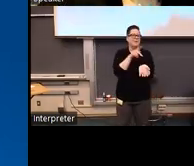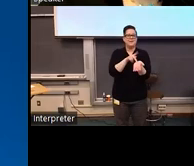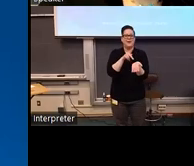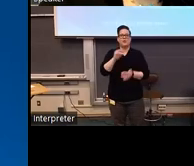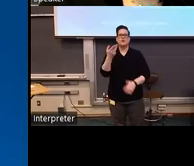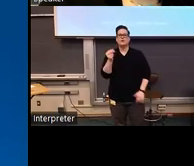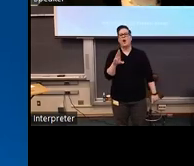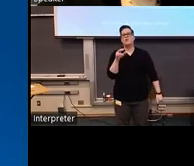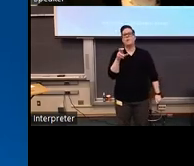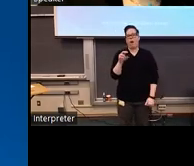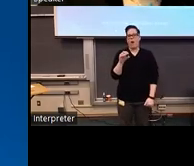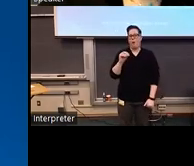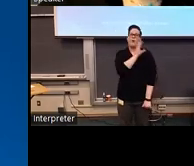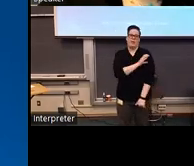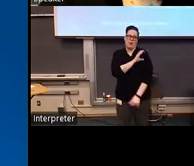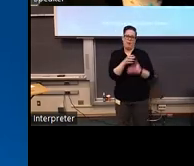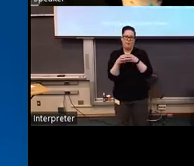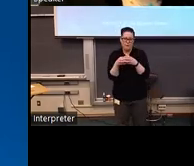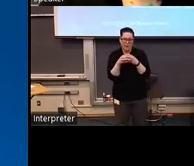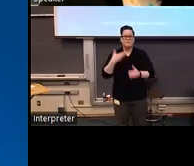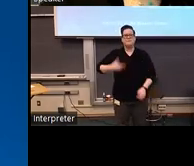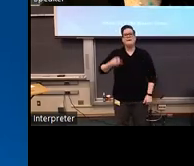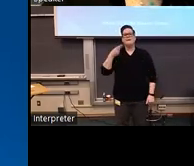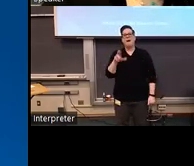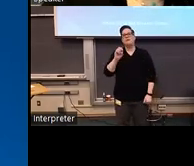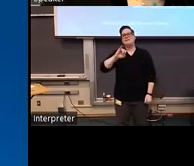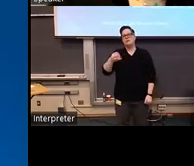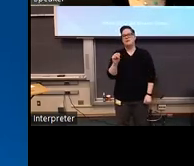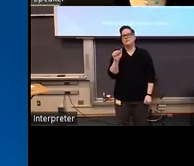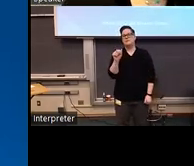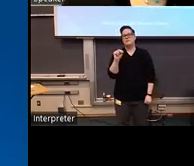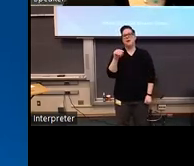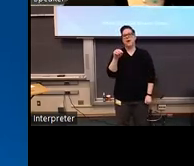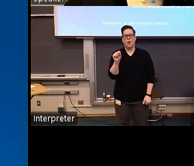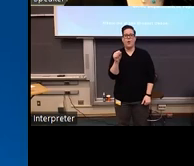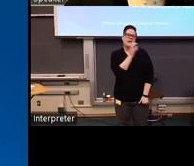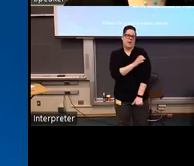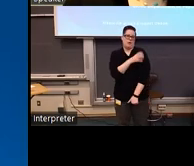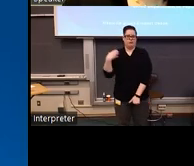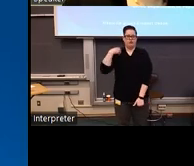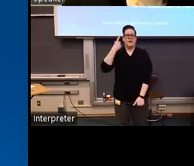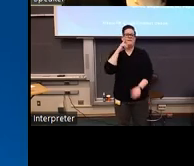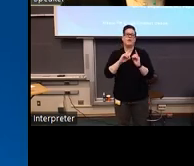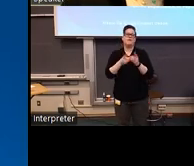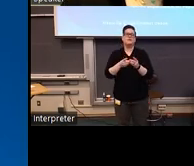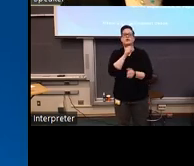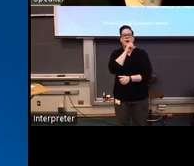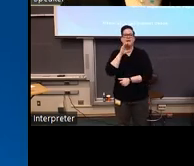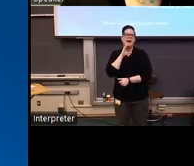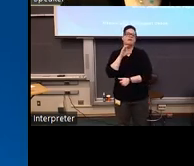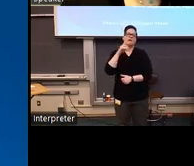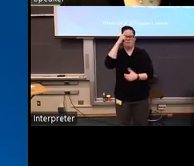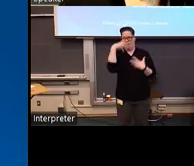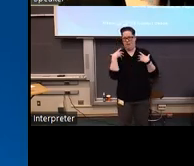John Romano Clinical Rounds. I'm Dr. EJ Santos. I'm the clinical chief for the Division of Geriatric Mental Health and Memory Care, and I am